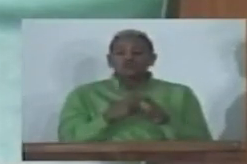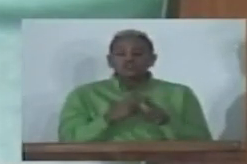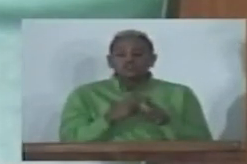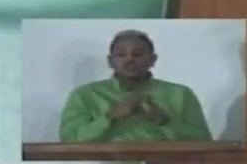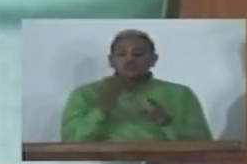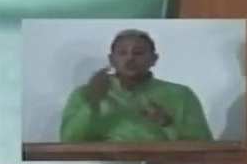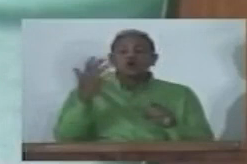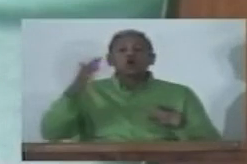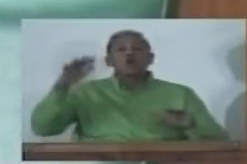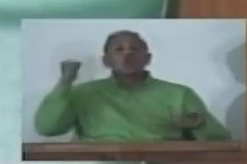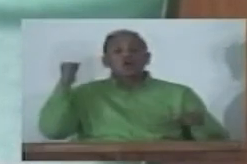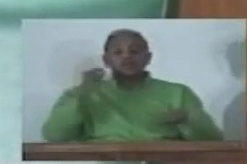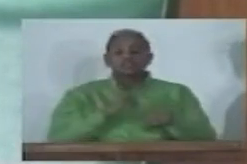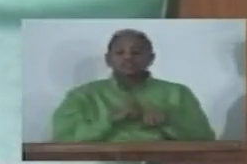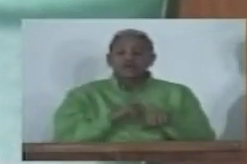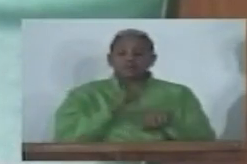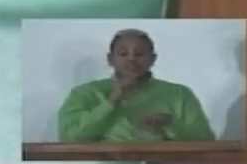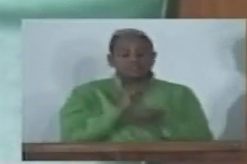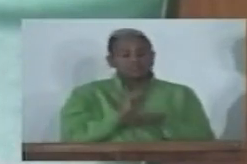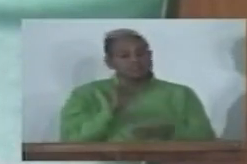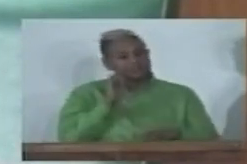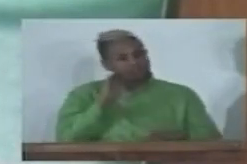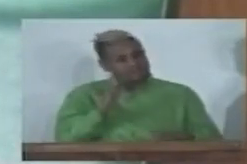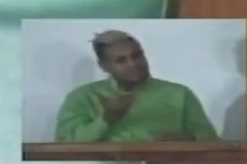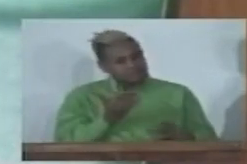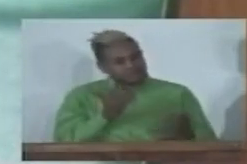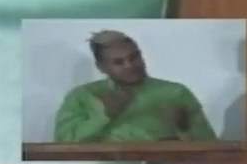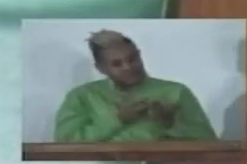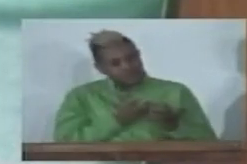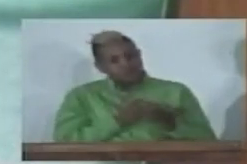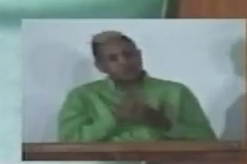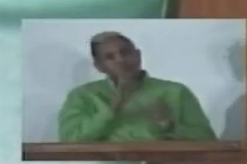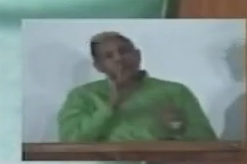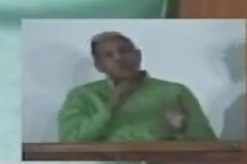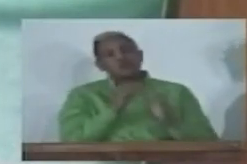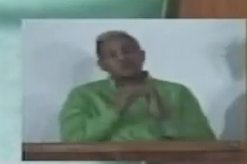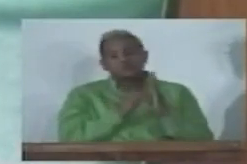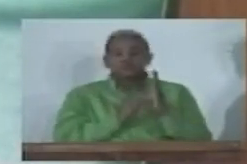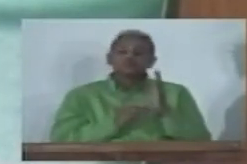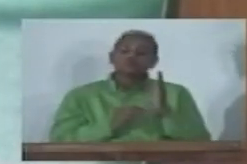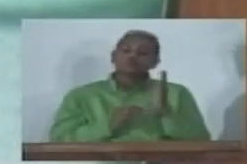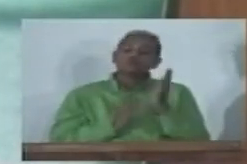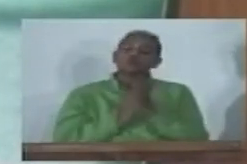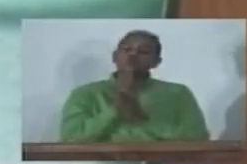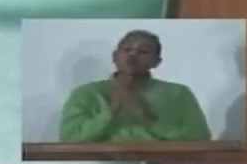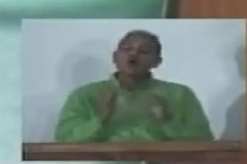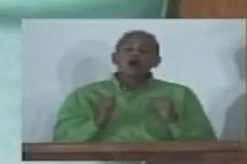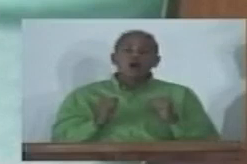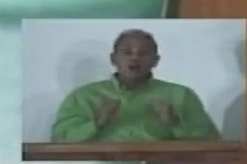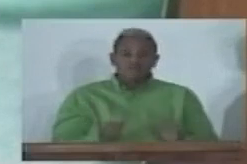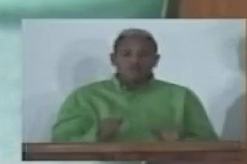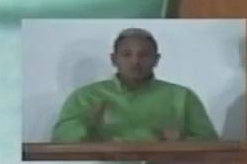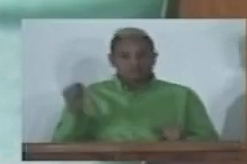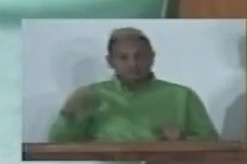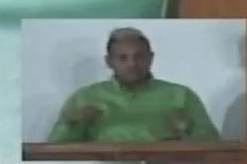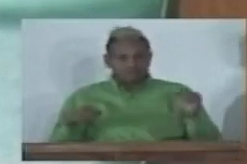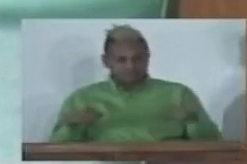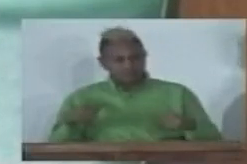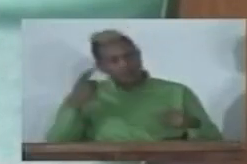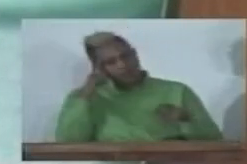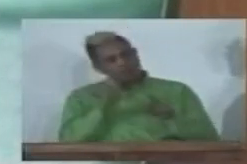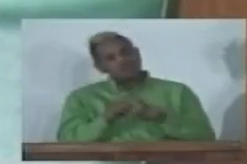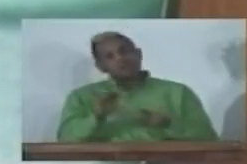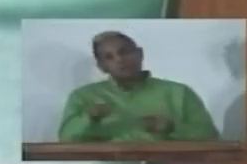longer period as the Minister may specify by order, subject to affirmative resolution.